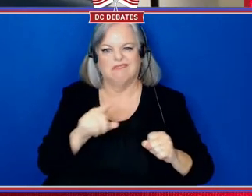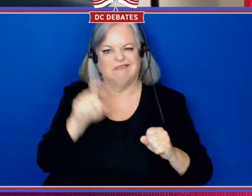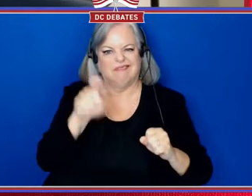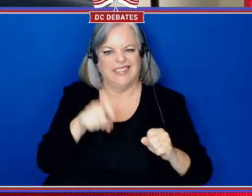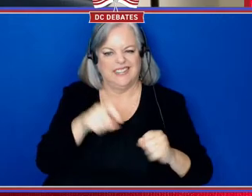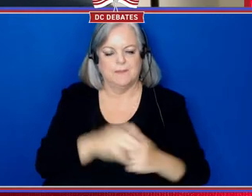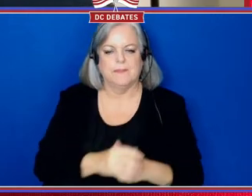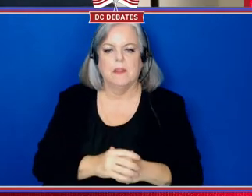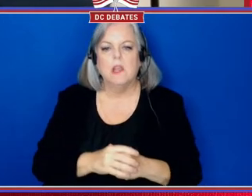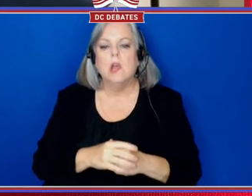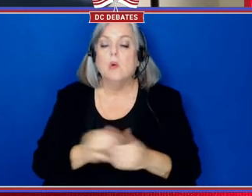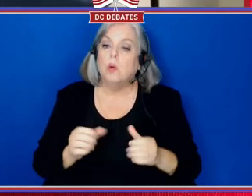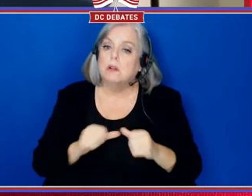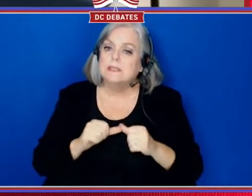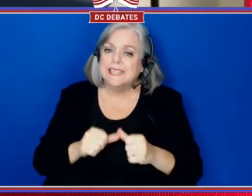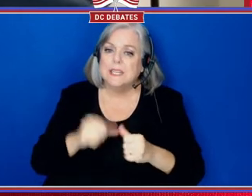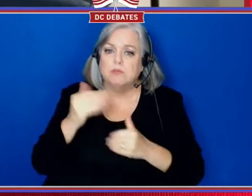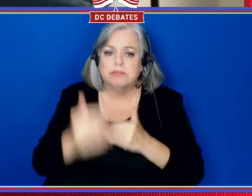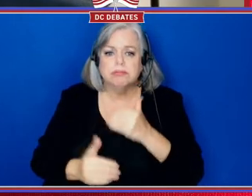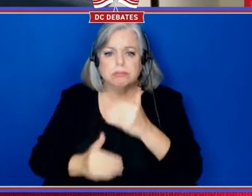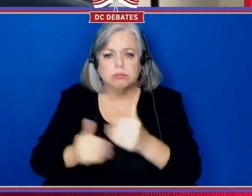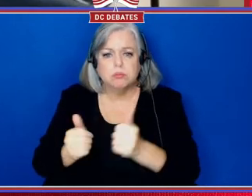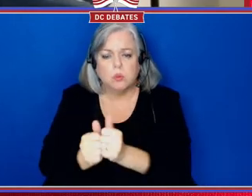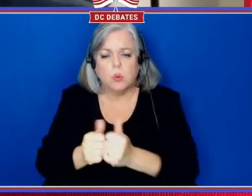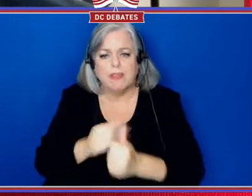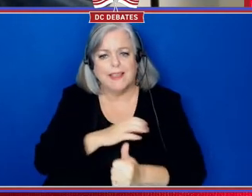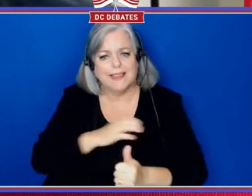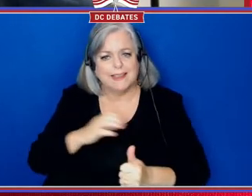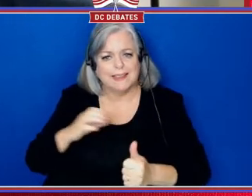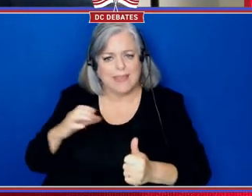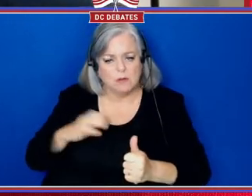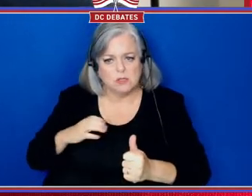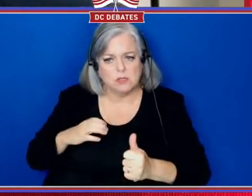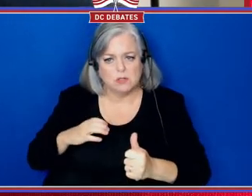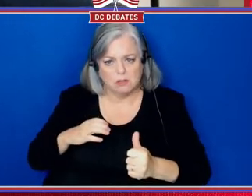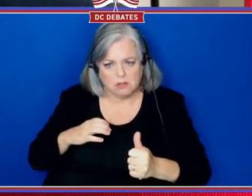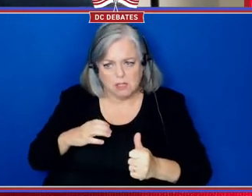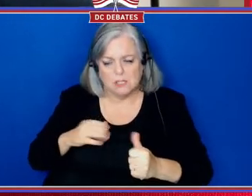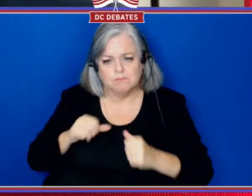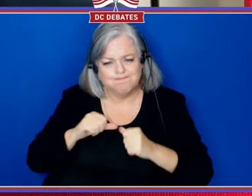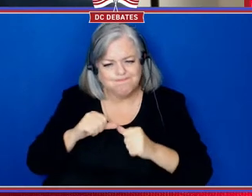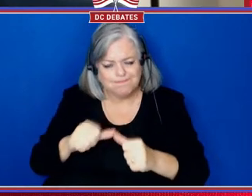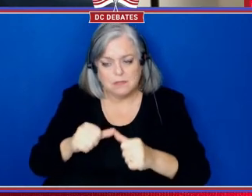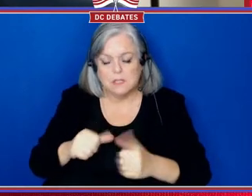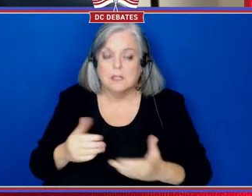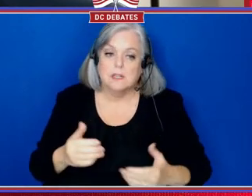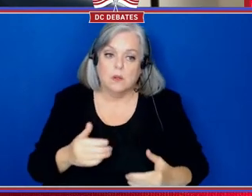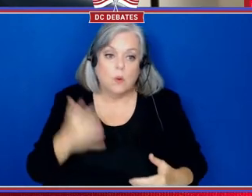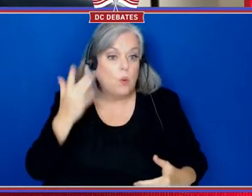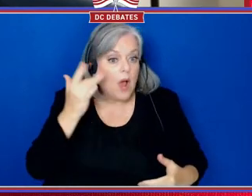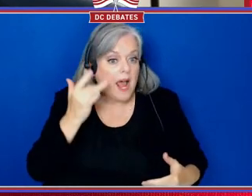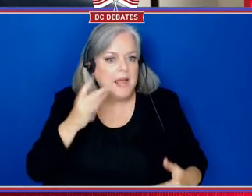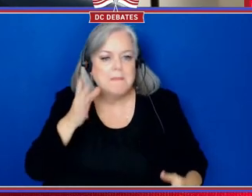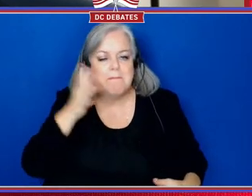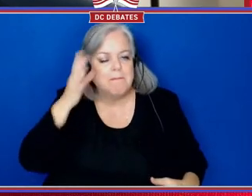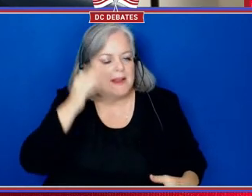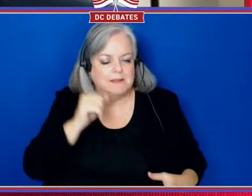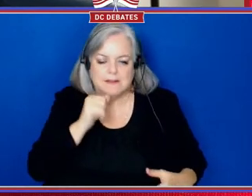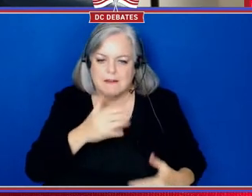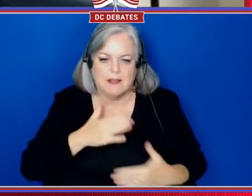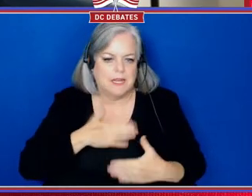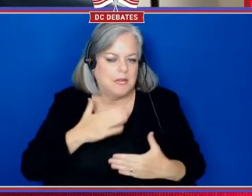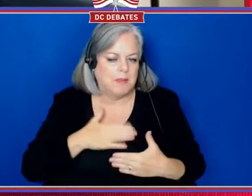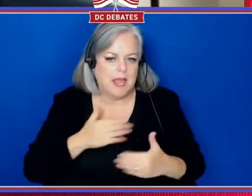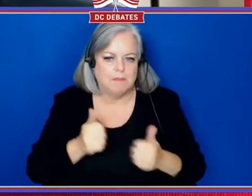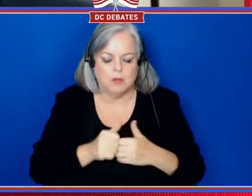issue because parents are not going to be happy with just having